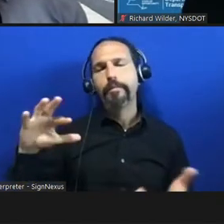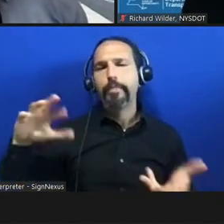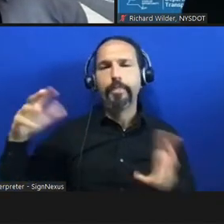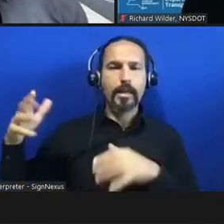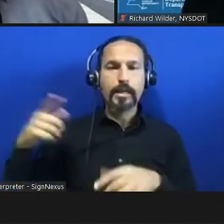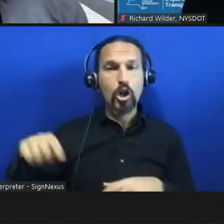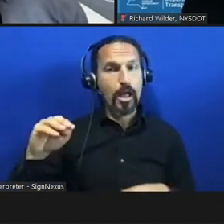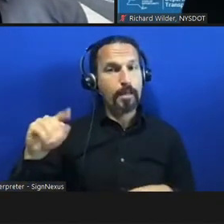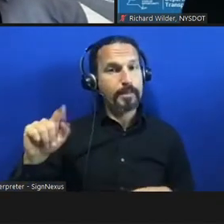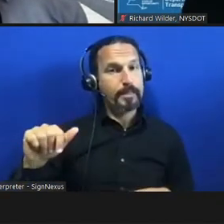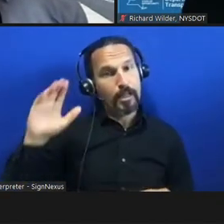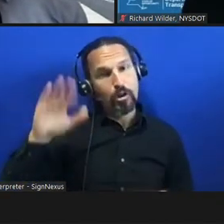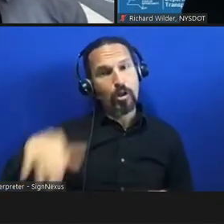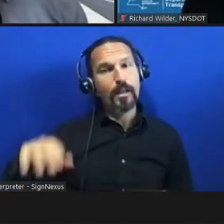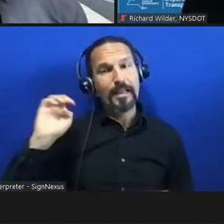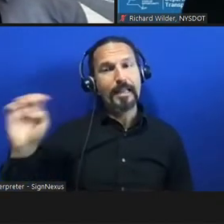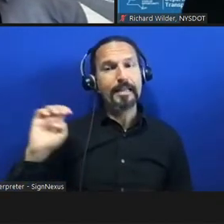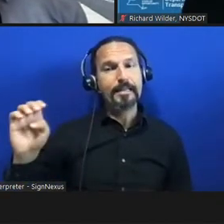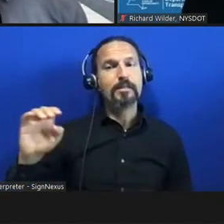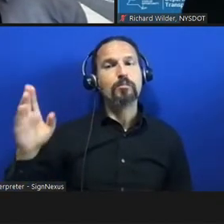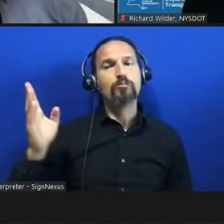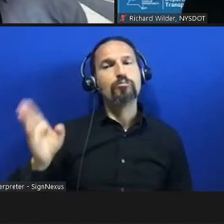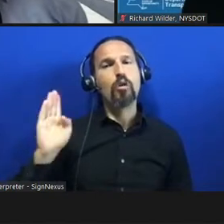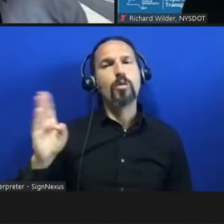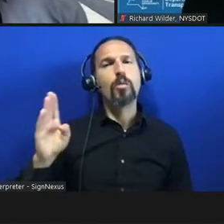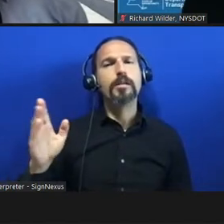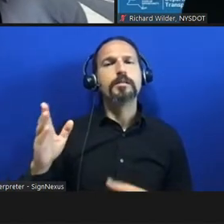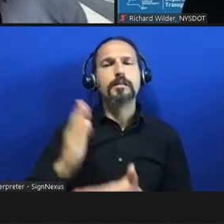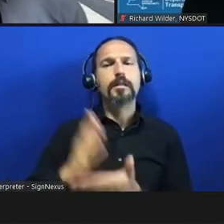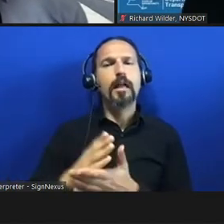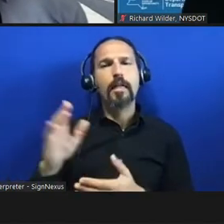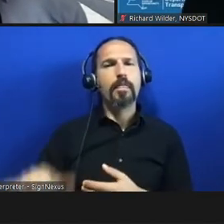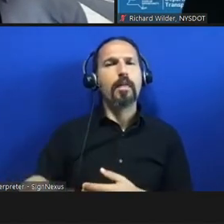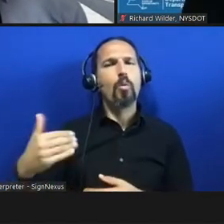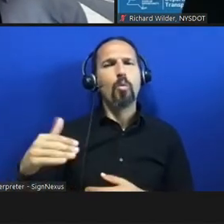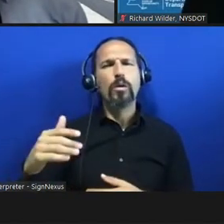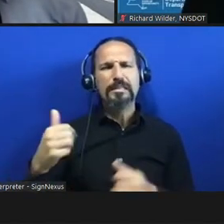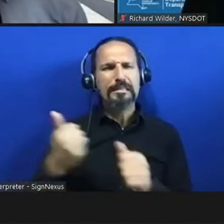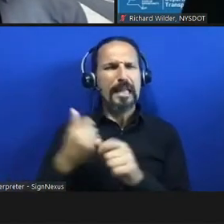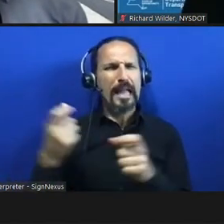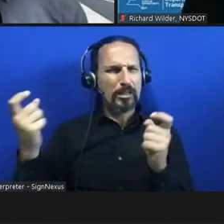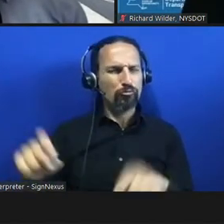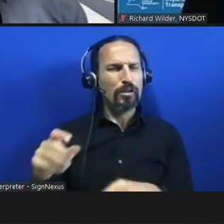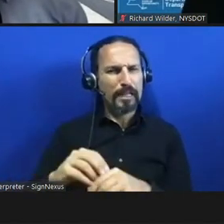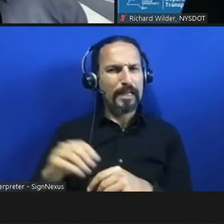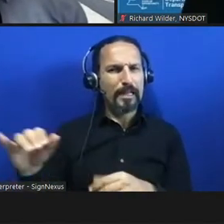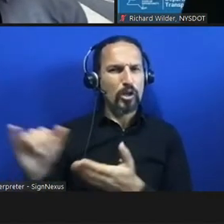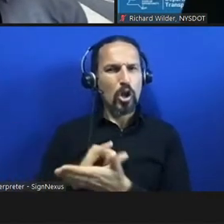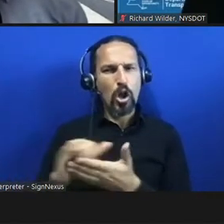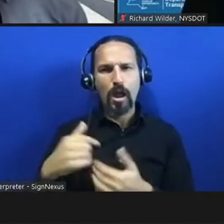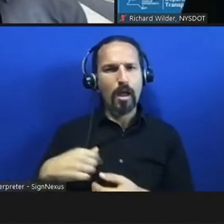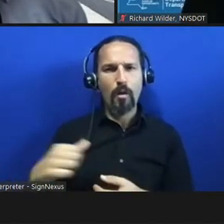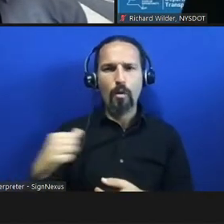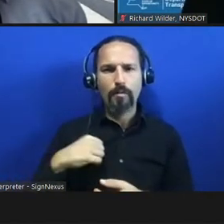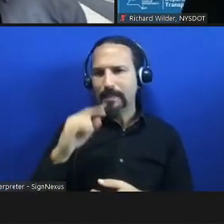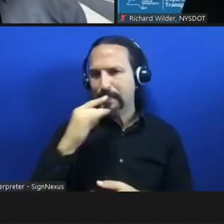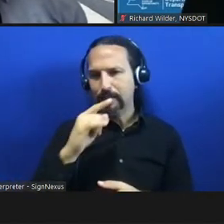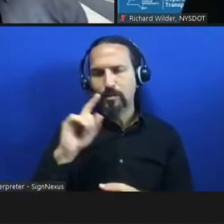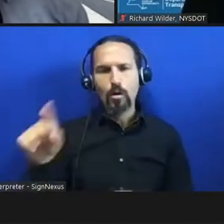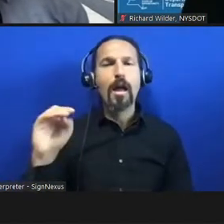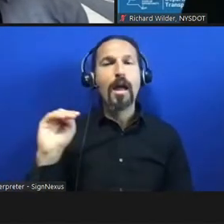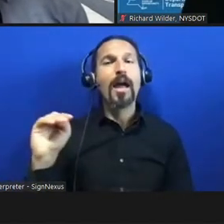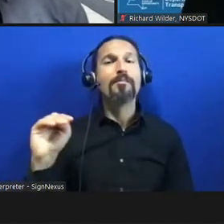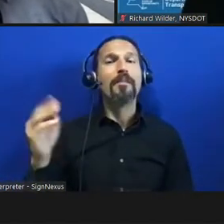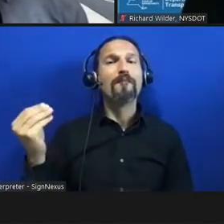on here you should know that the East Broadway subway stop is the 12th most dangerous stop in New York City I'm not going to take my kids there the M14 is